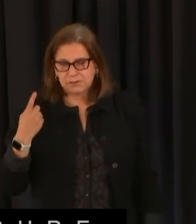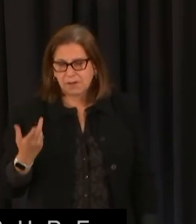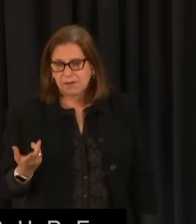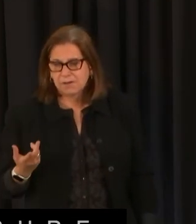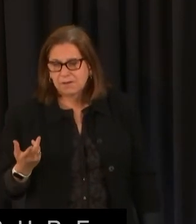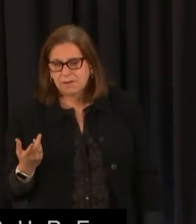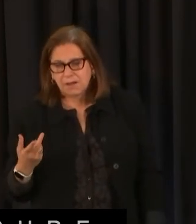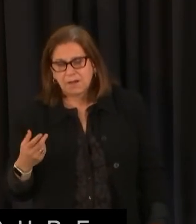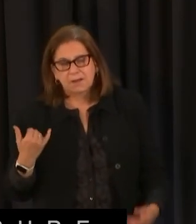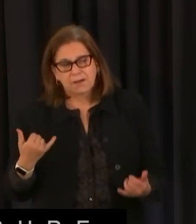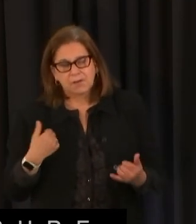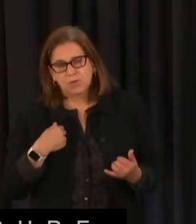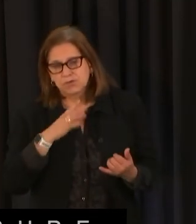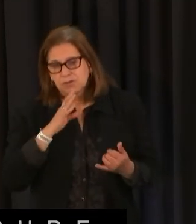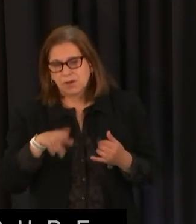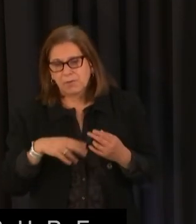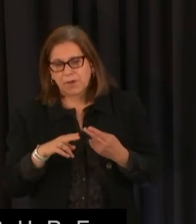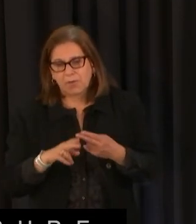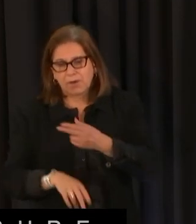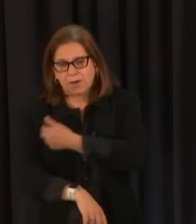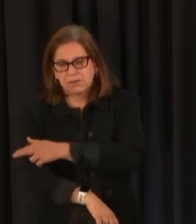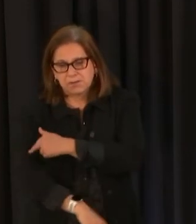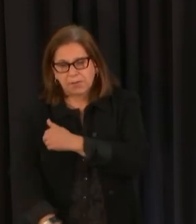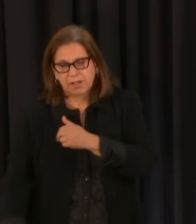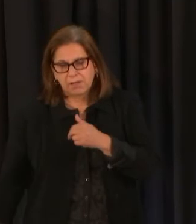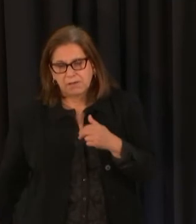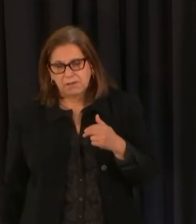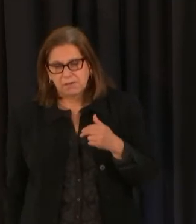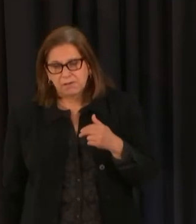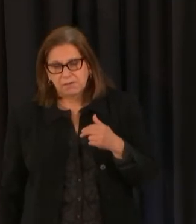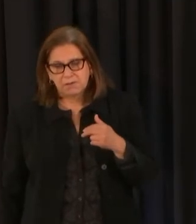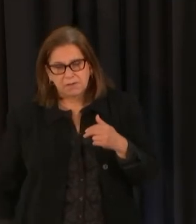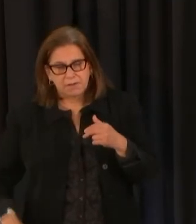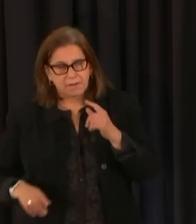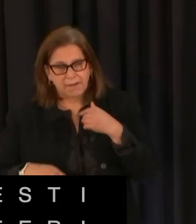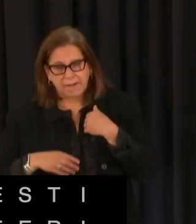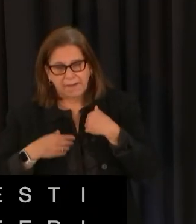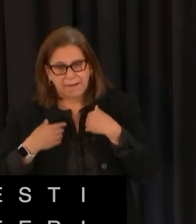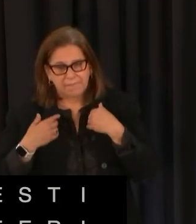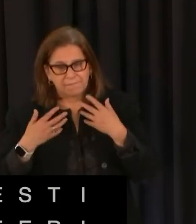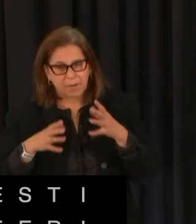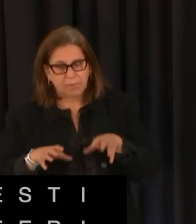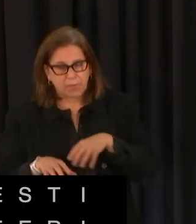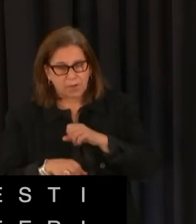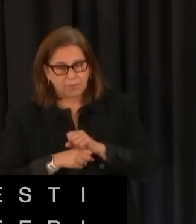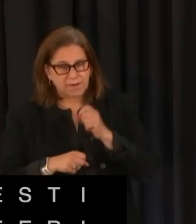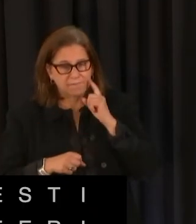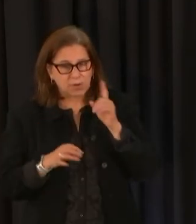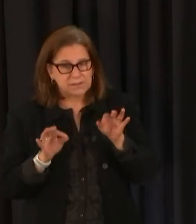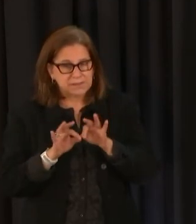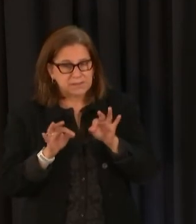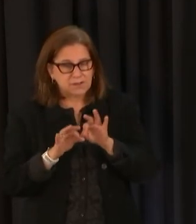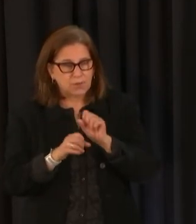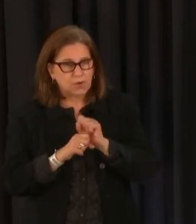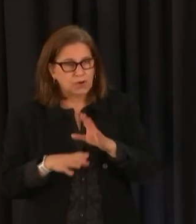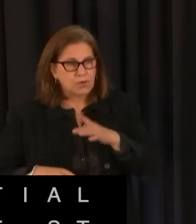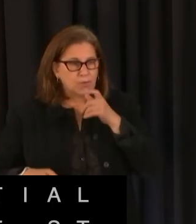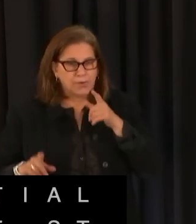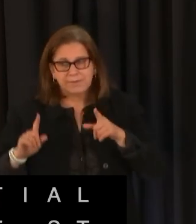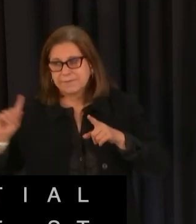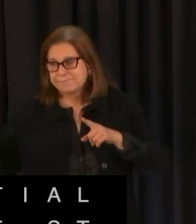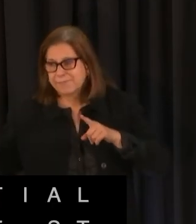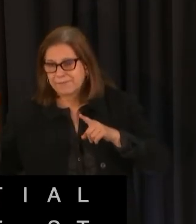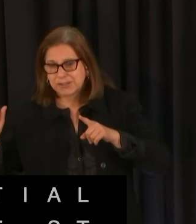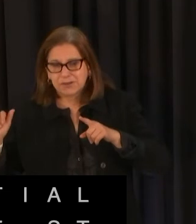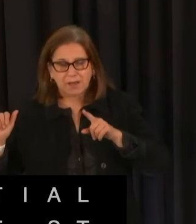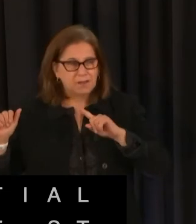the hospitals not offering appointments for essential workers who live out of state. Is that a hospital by hospital choice, or is this